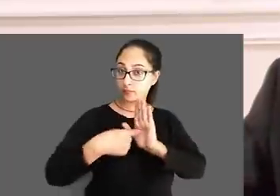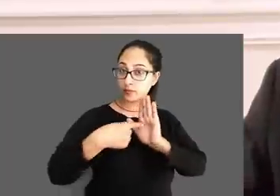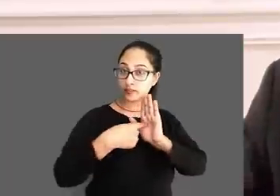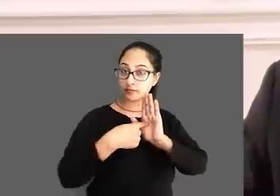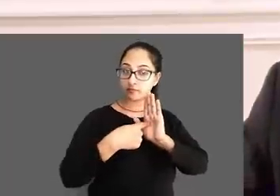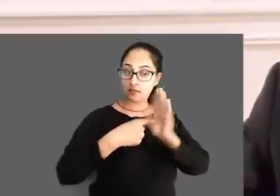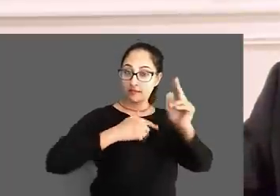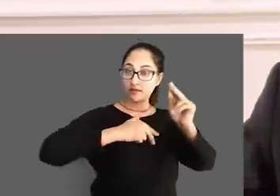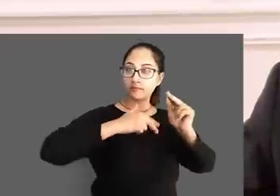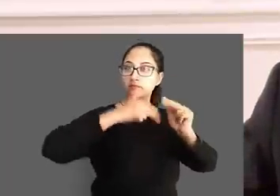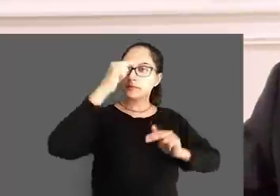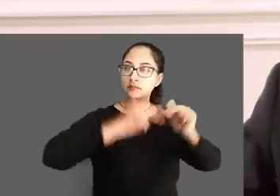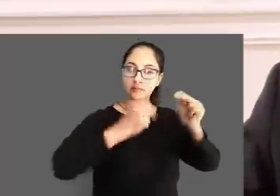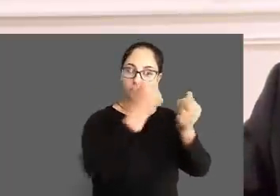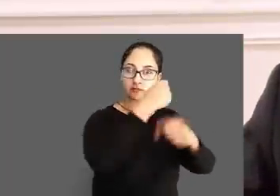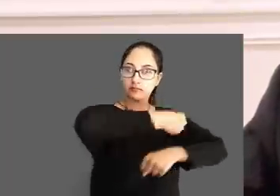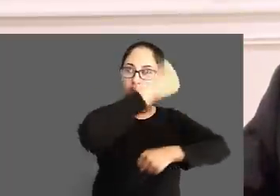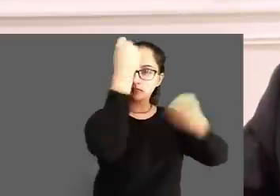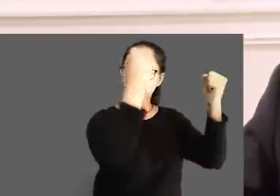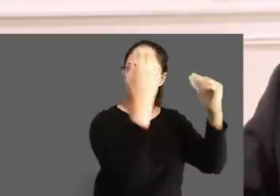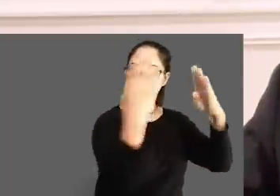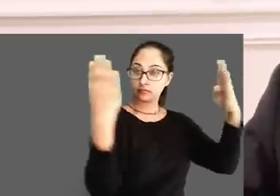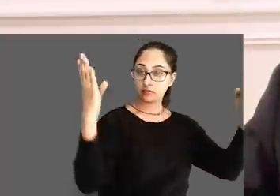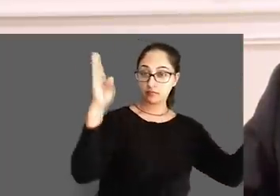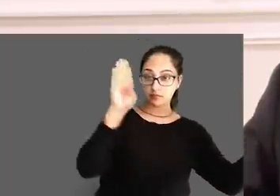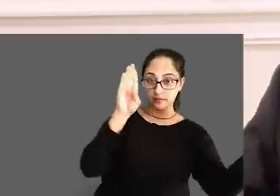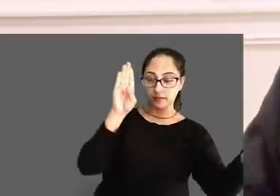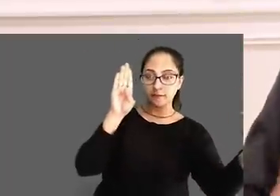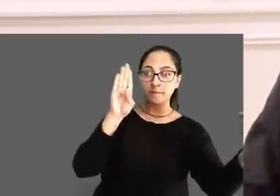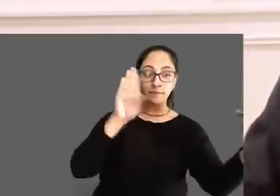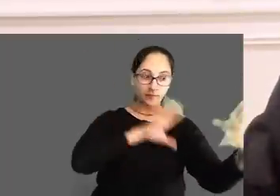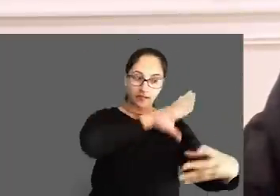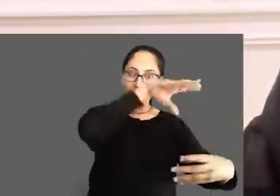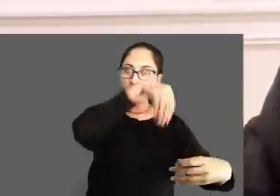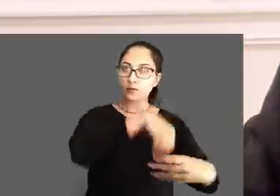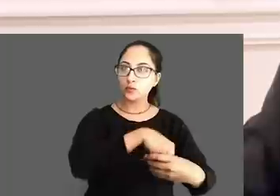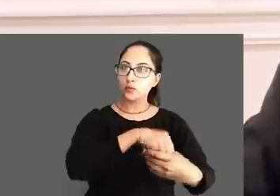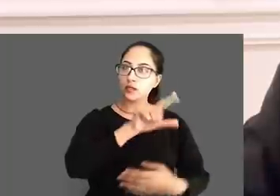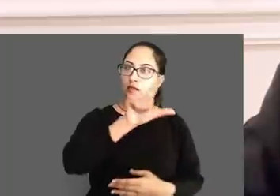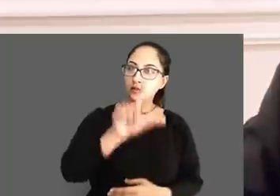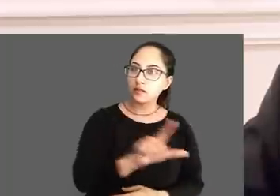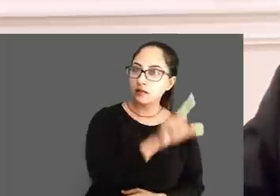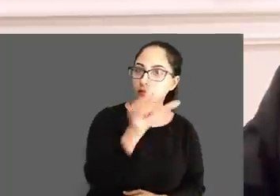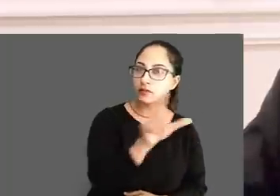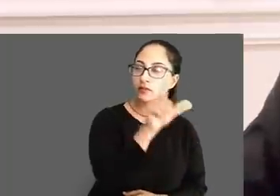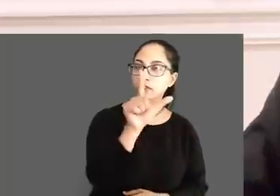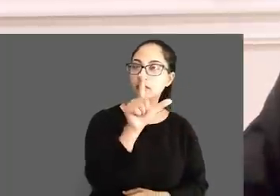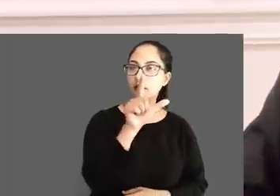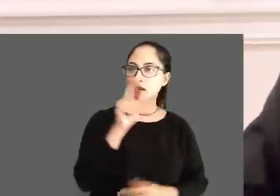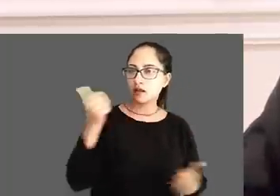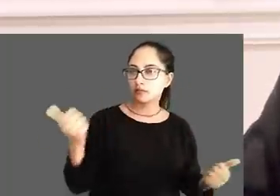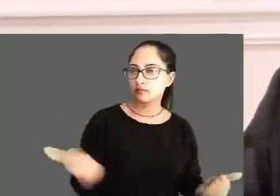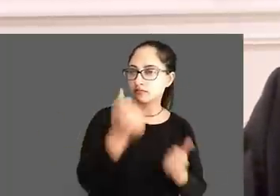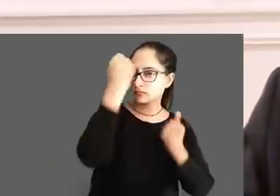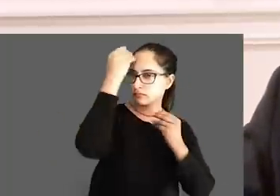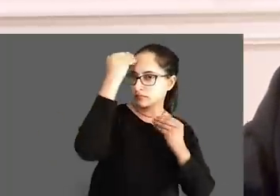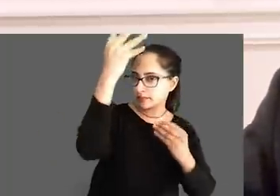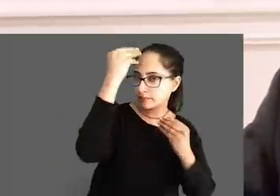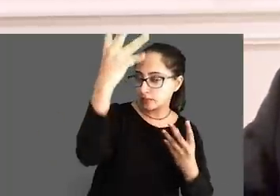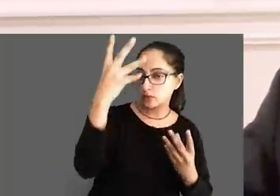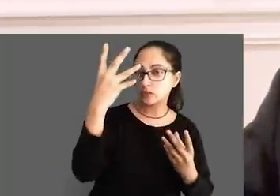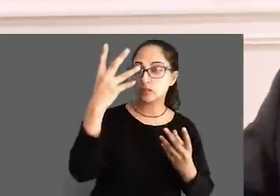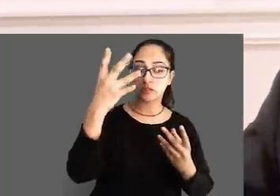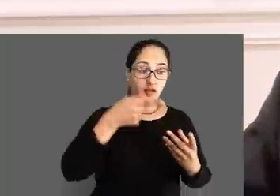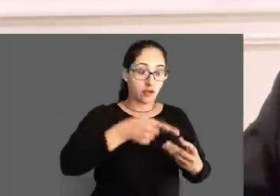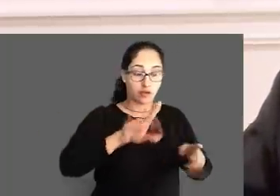Hopefully those two points help provide a bit more light around the Alamut period and this